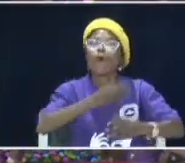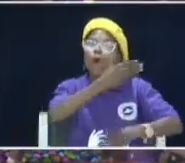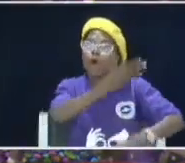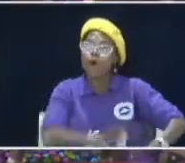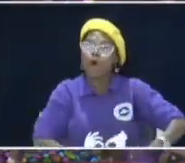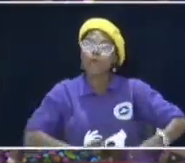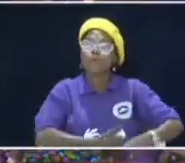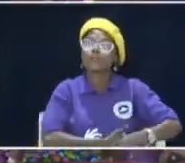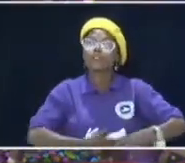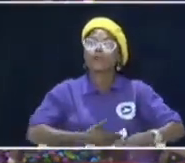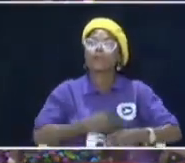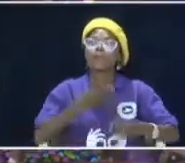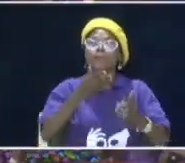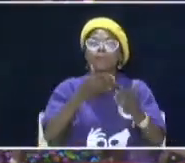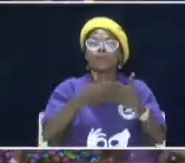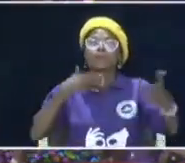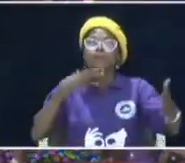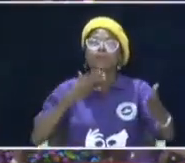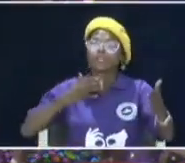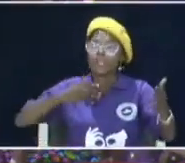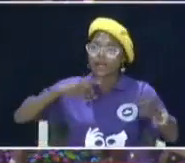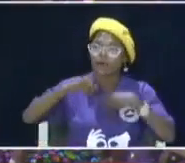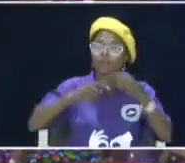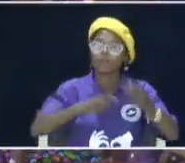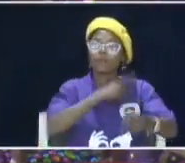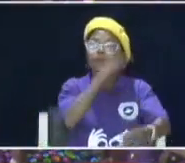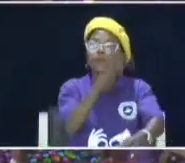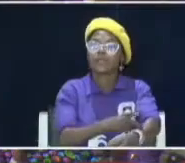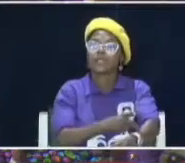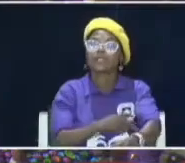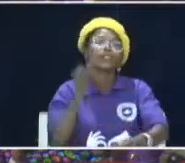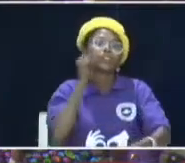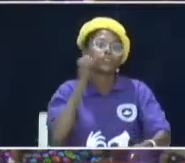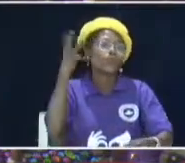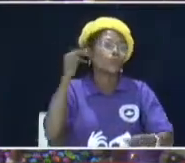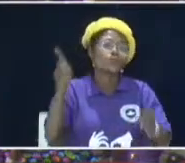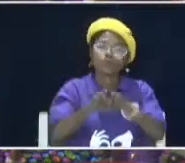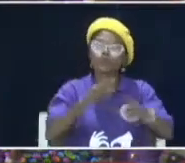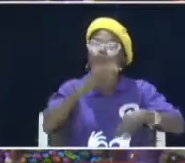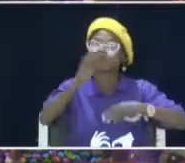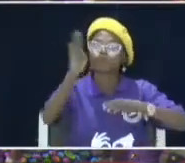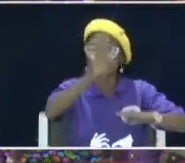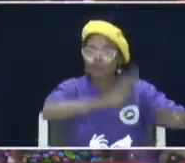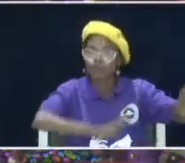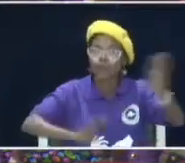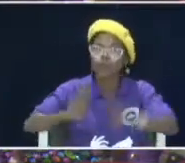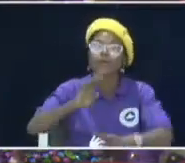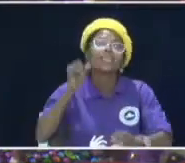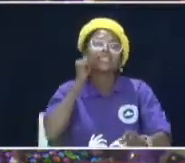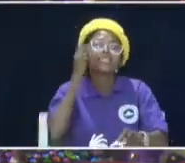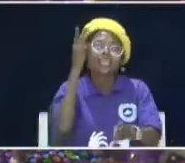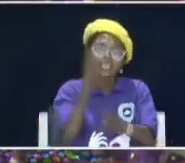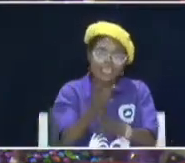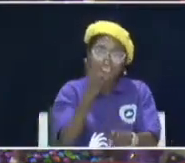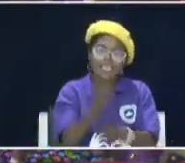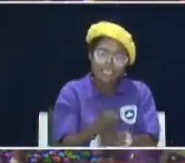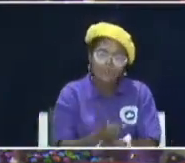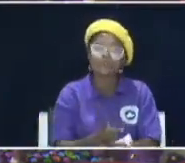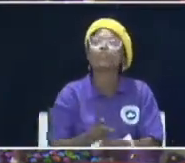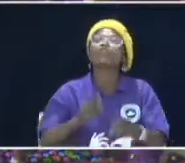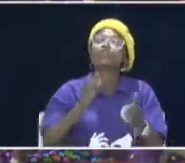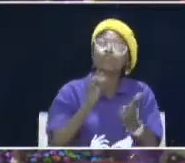cells before she could be pregnant. She became so troubled, but she kept trusting Jehovah